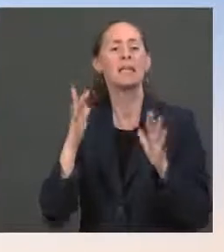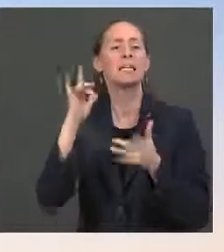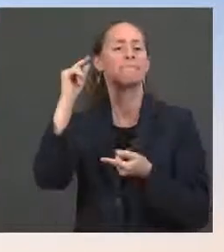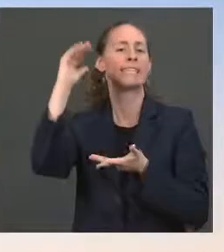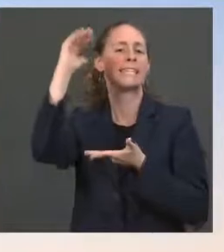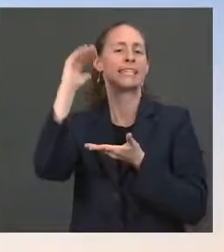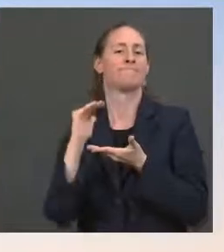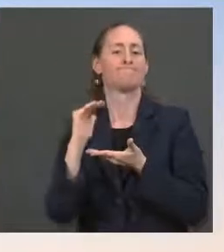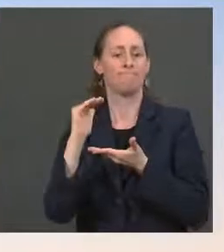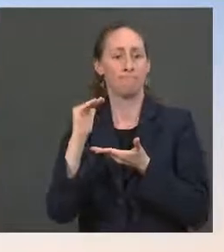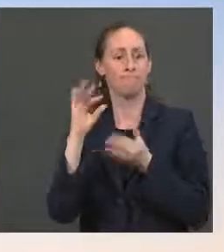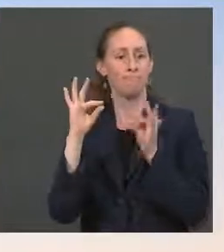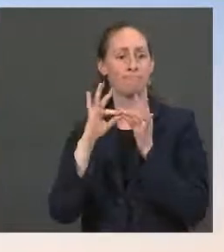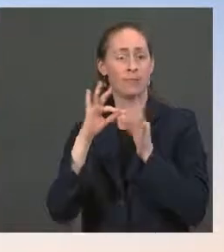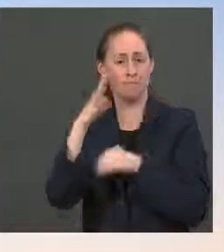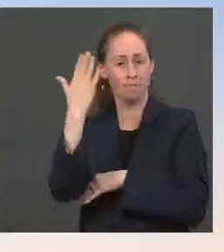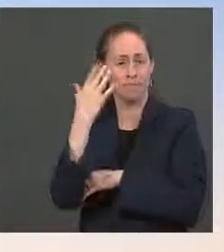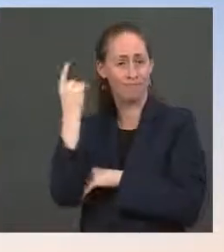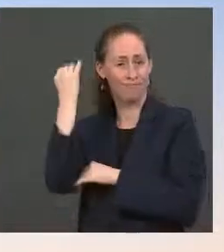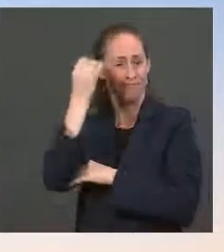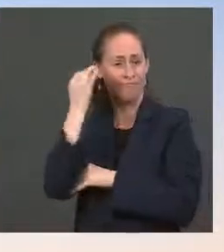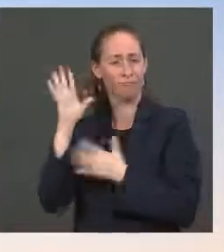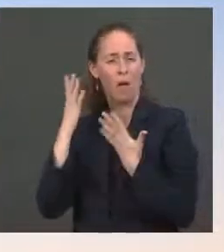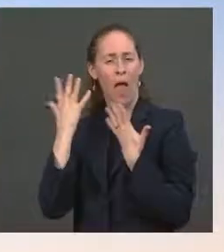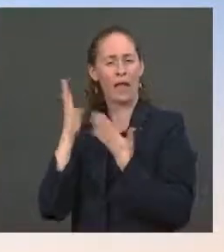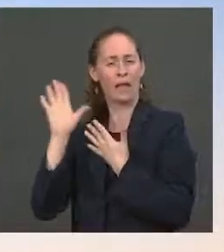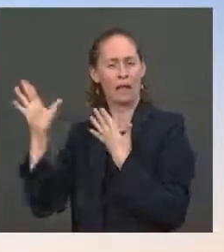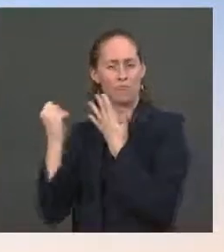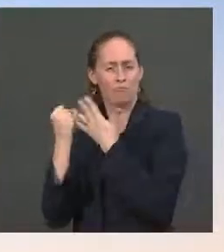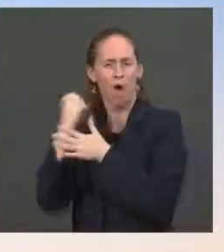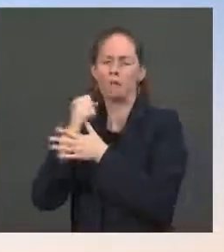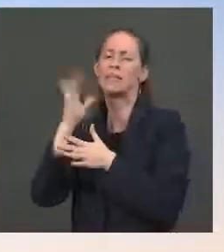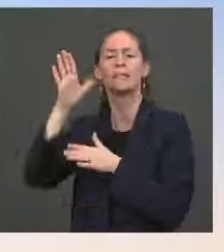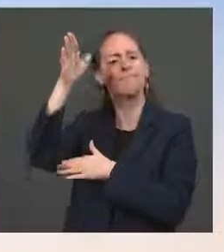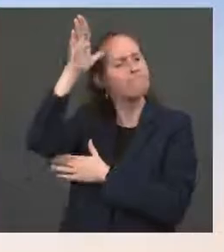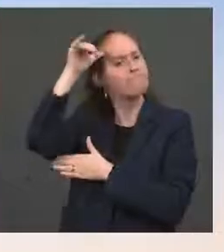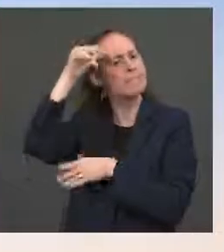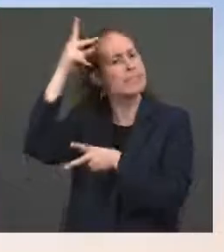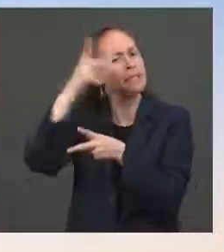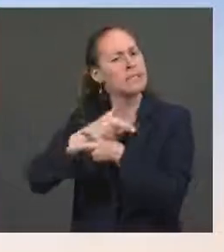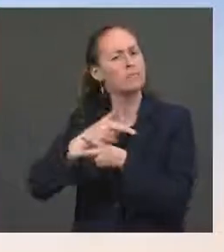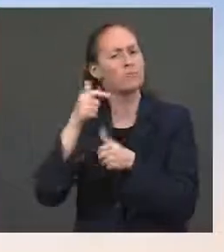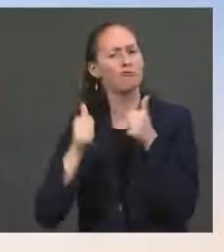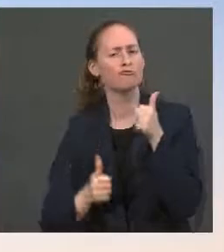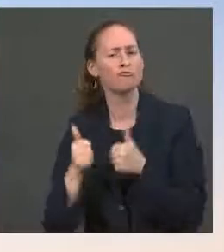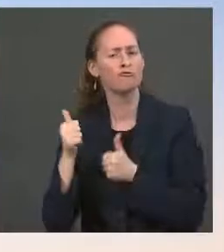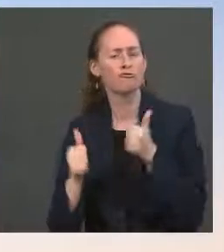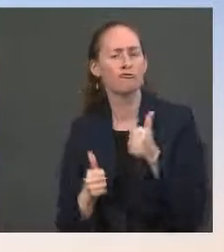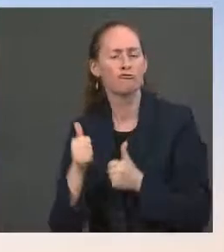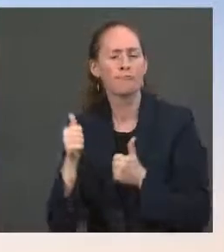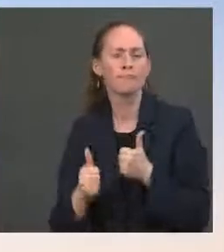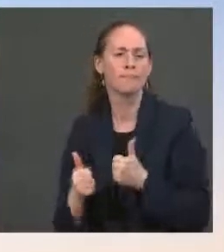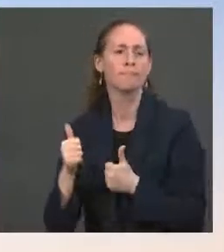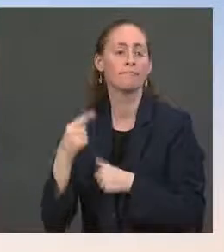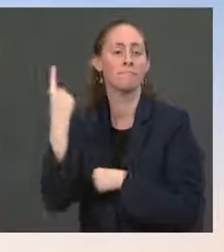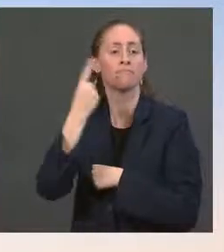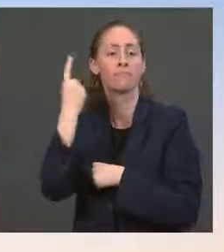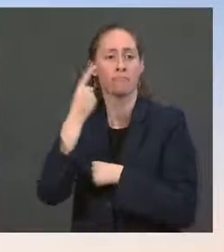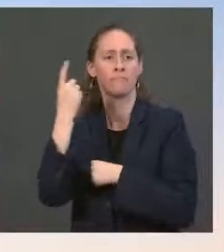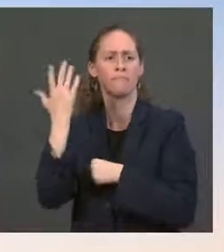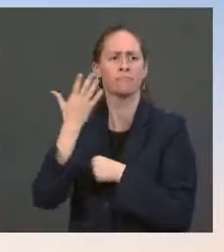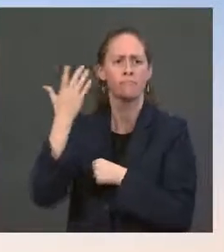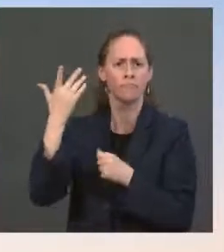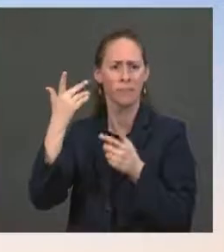him would be a priority to keep in the bill versus not? And is he talking about that or sharing that view in